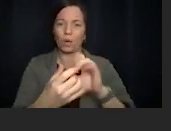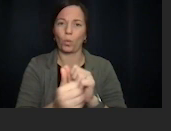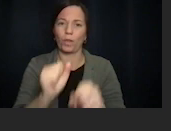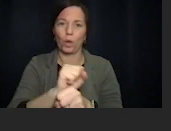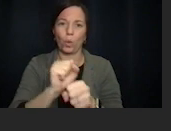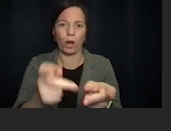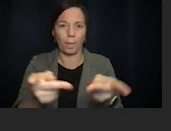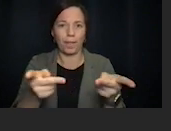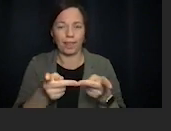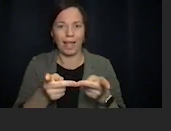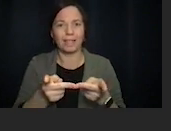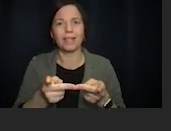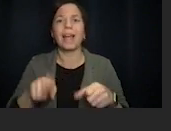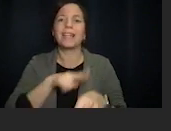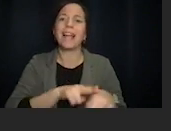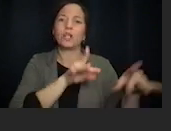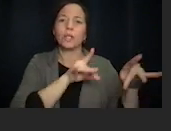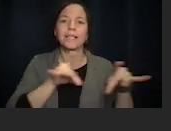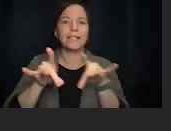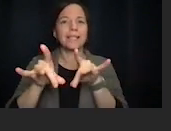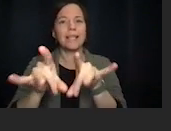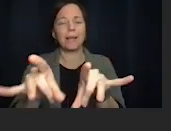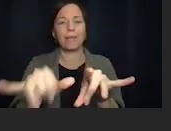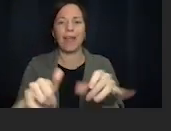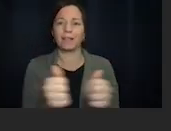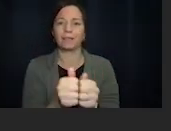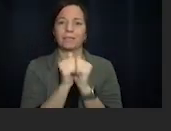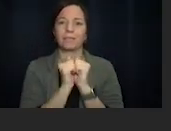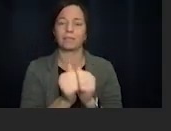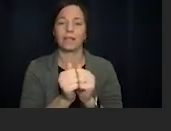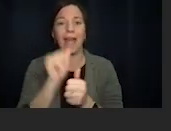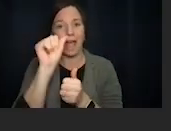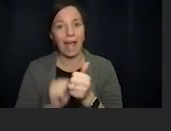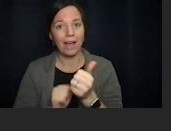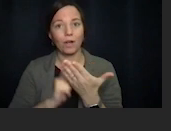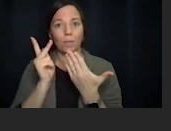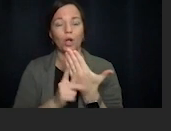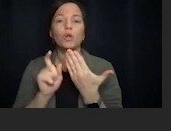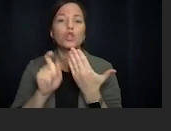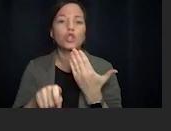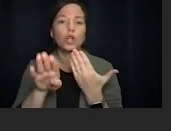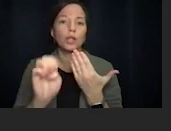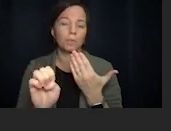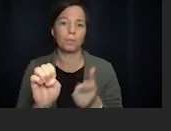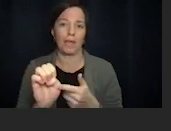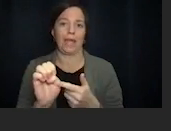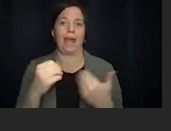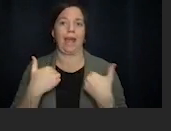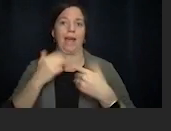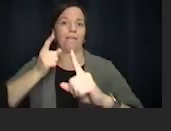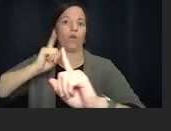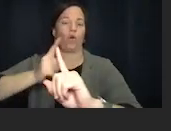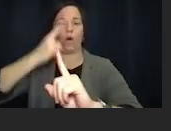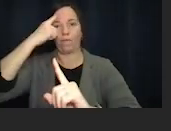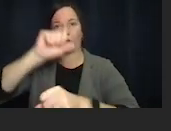naturally seam those things together, right? That every program should be aiming towards a workforce outcome.